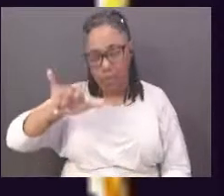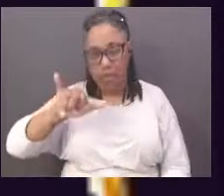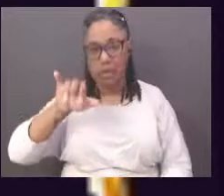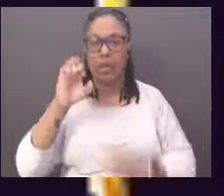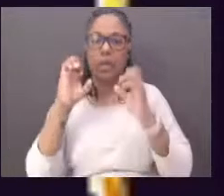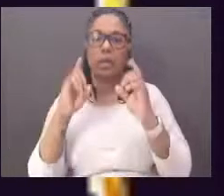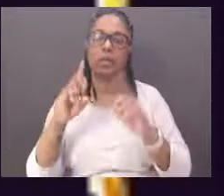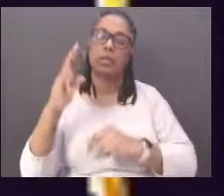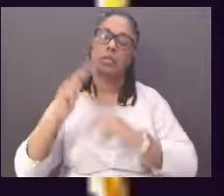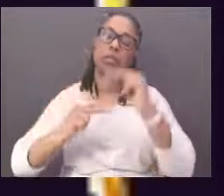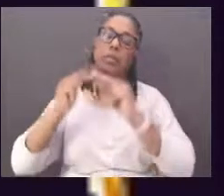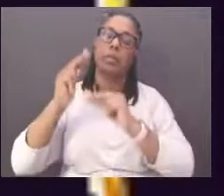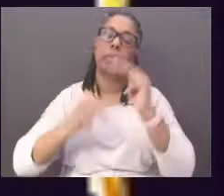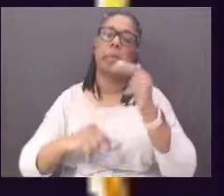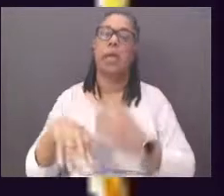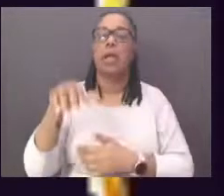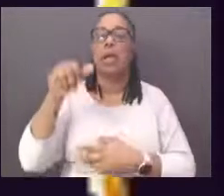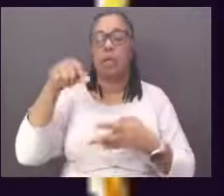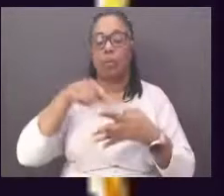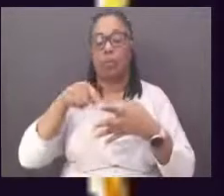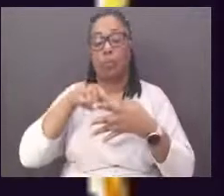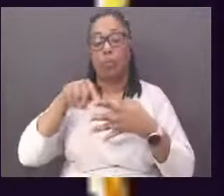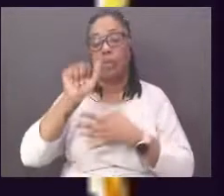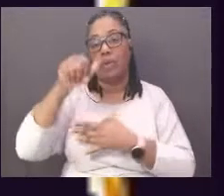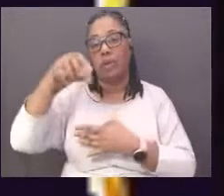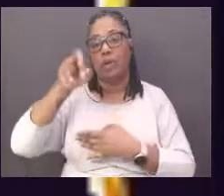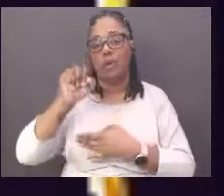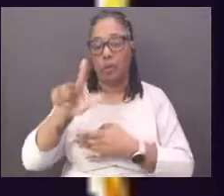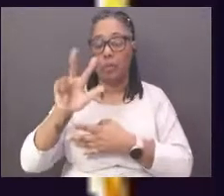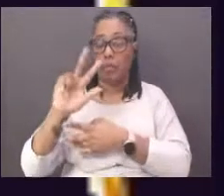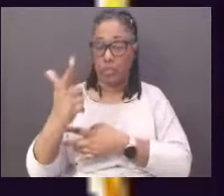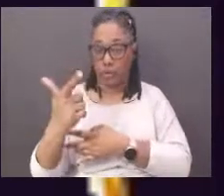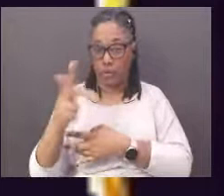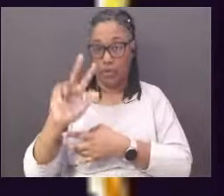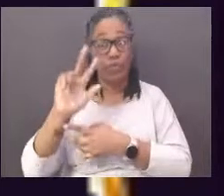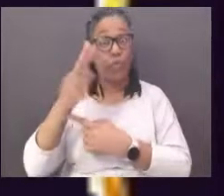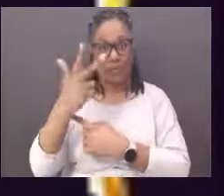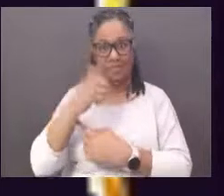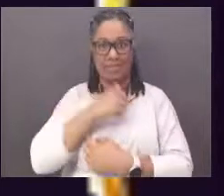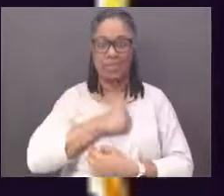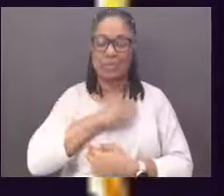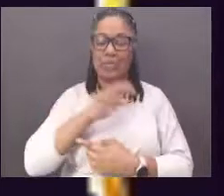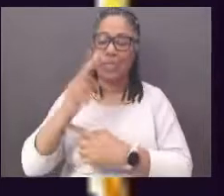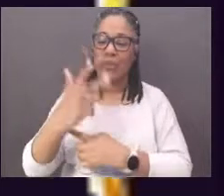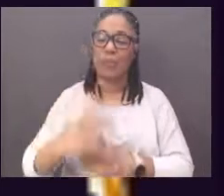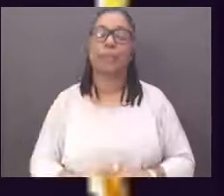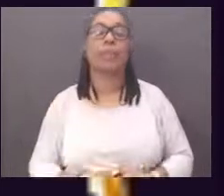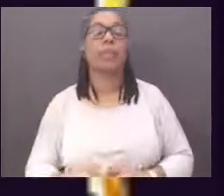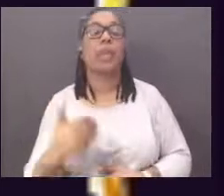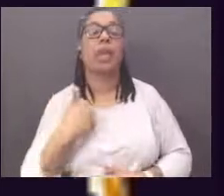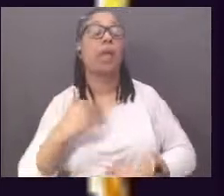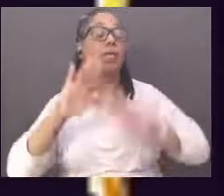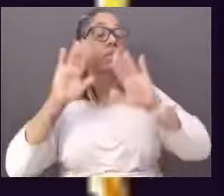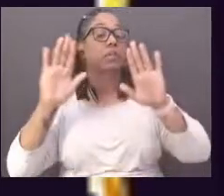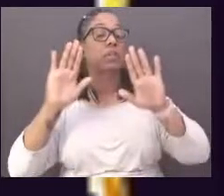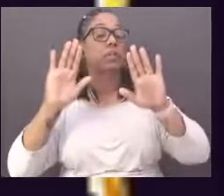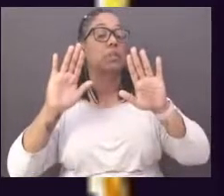first Sunday school opportunity. There will be Sunday school provided for young people as young as